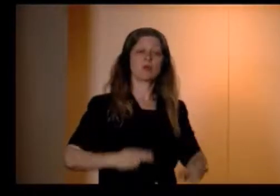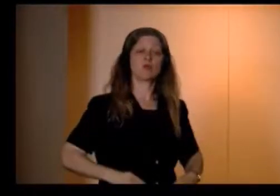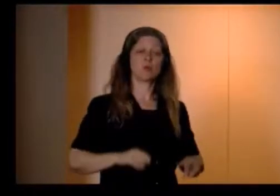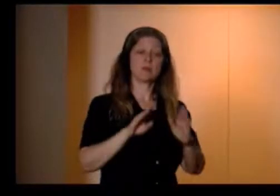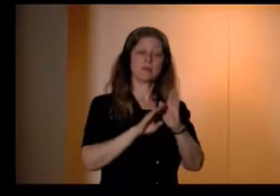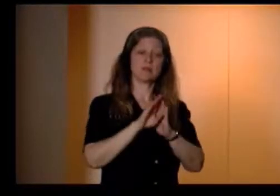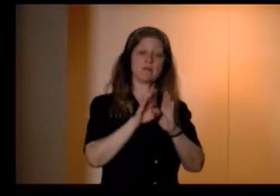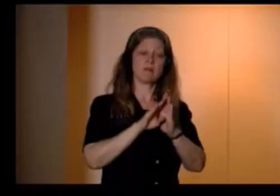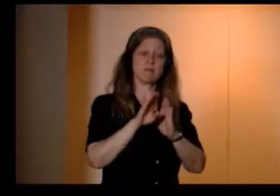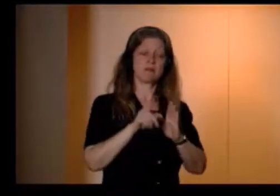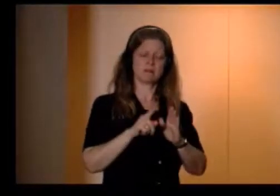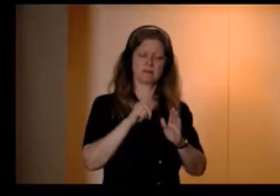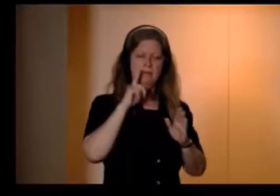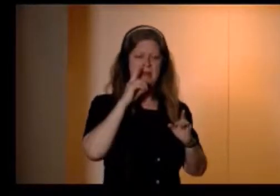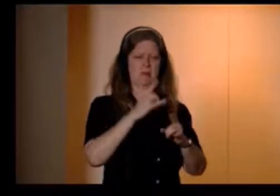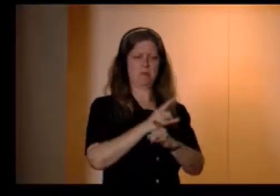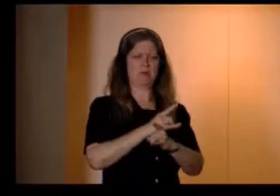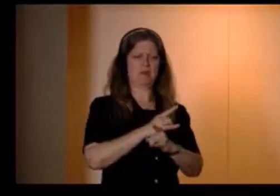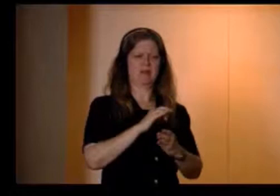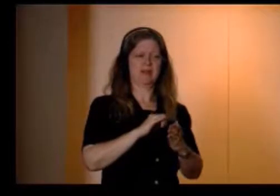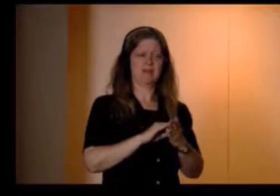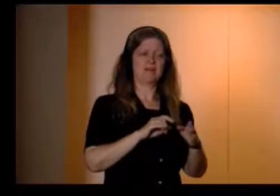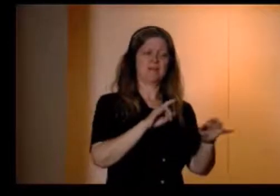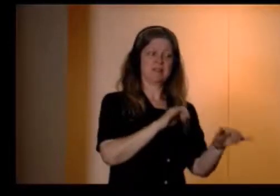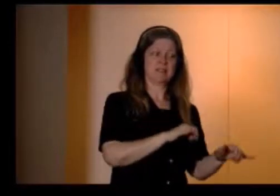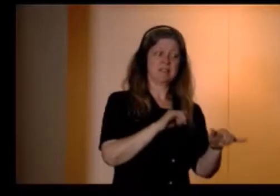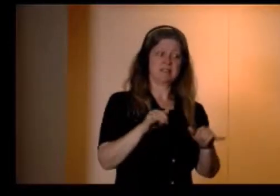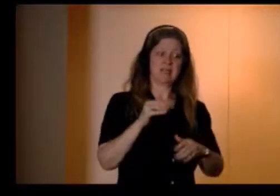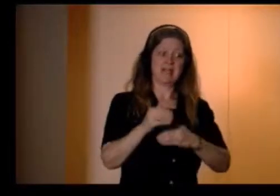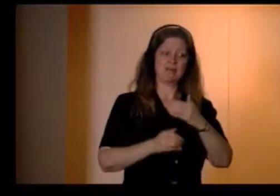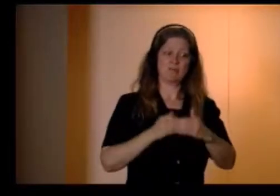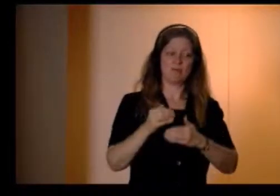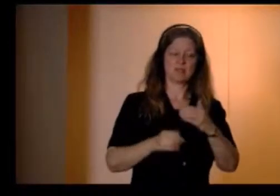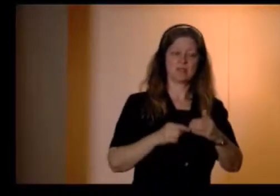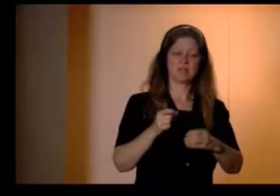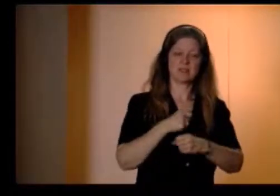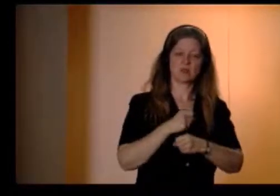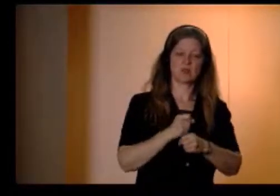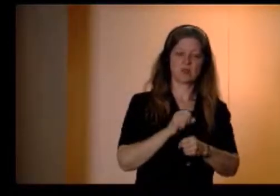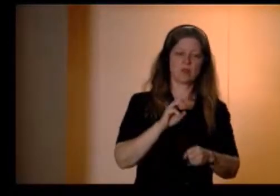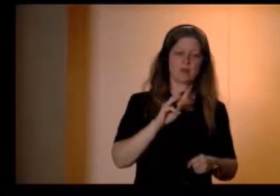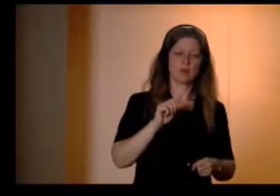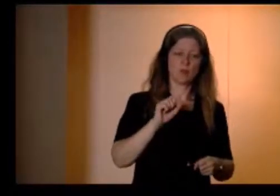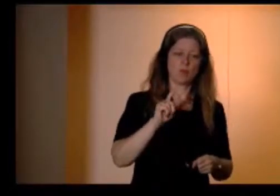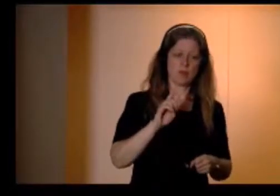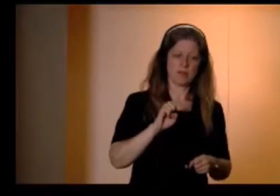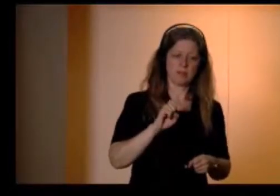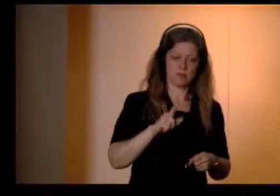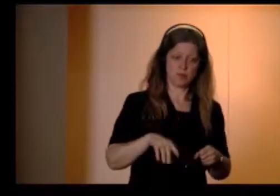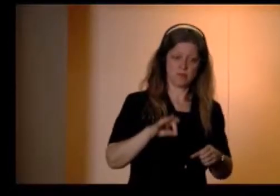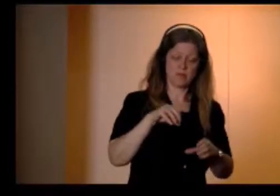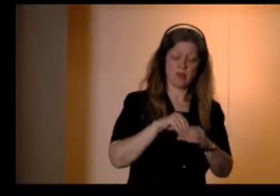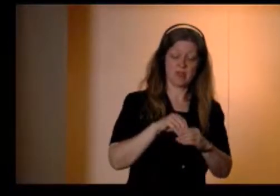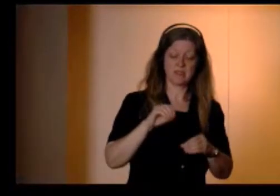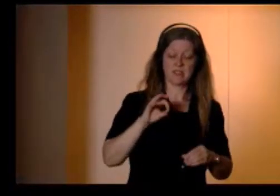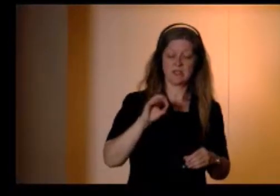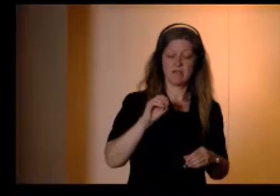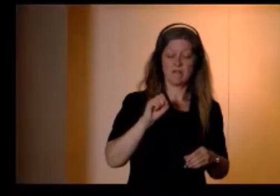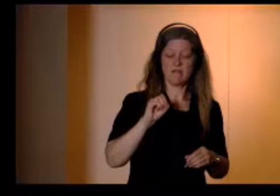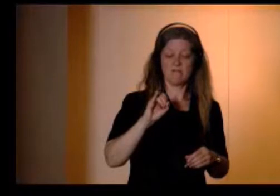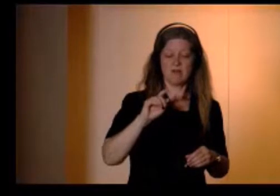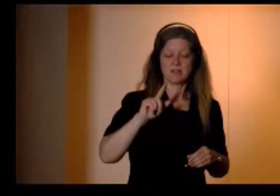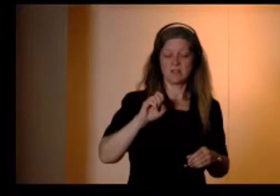has, of course, created waste, right, that you can find in the fossilized biomass, right? And so as humans, we have